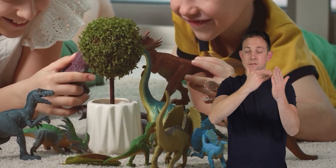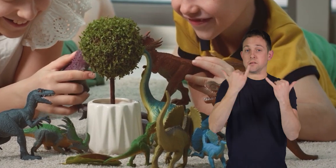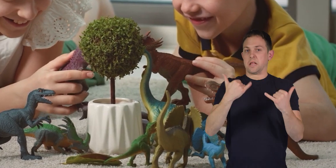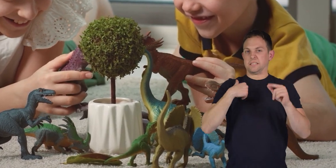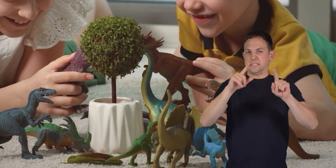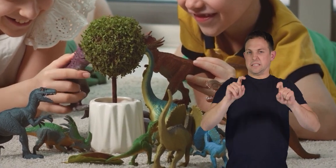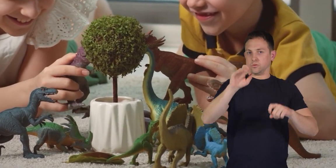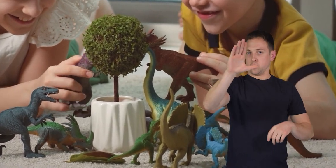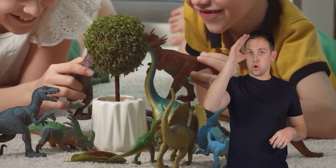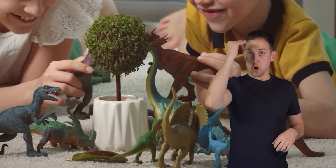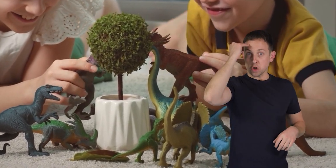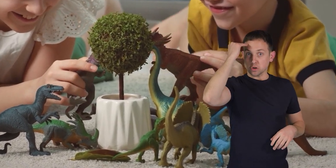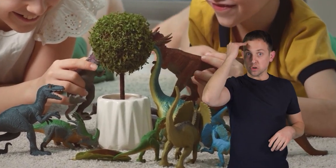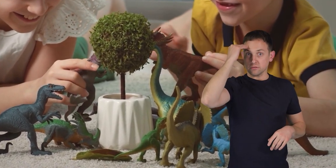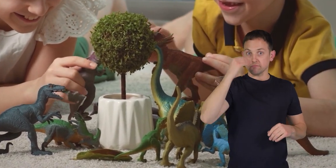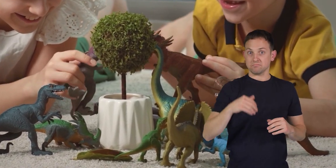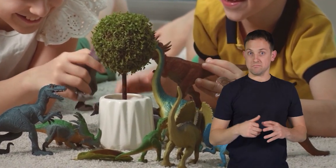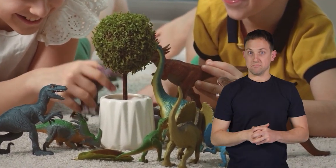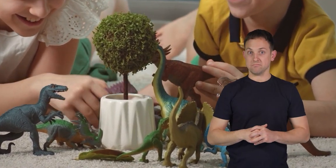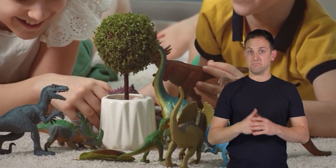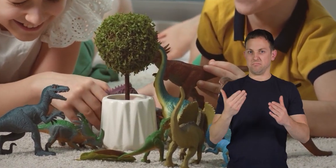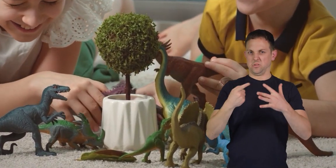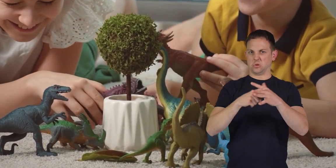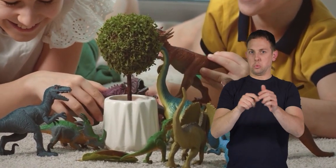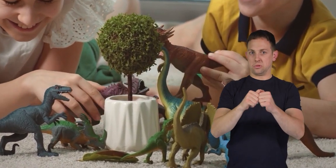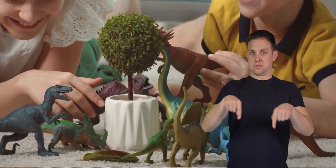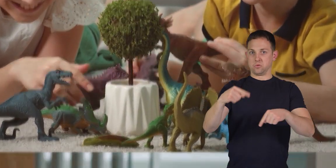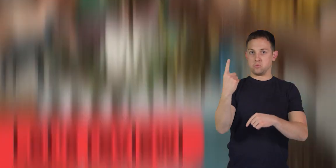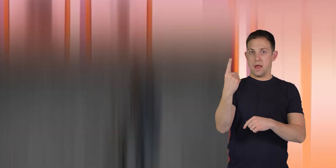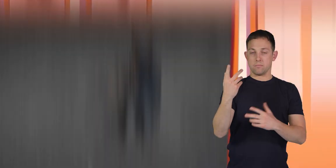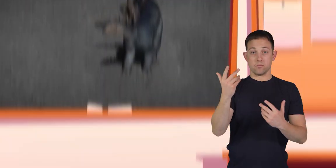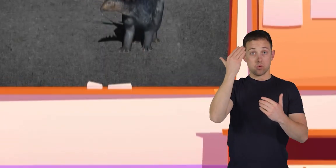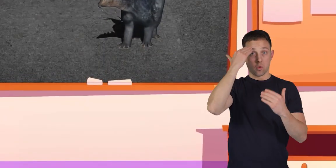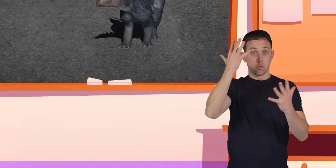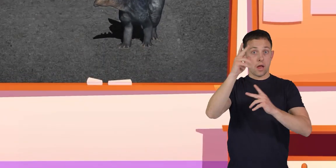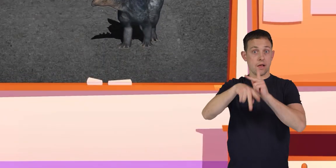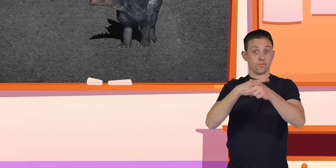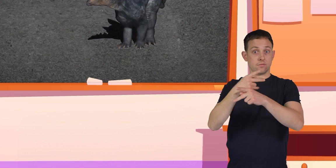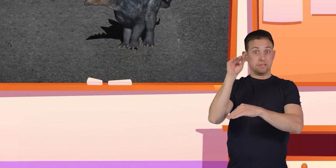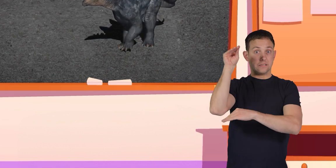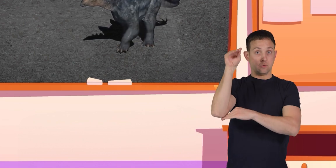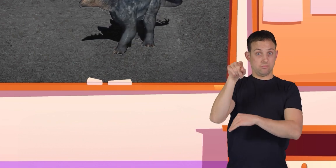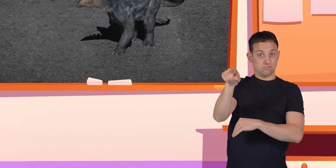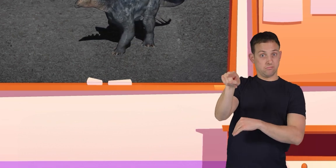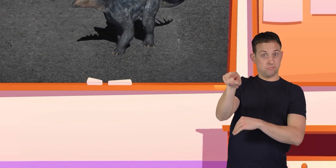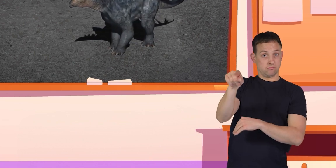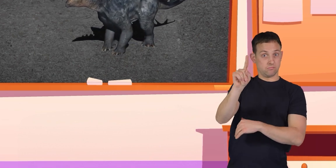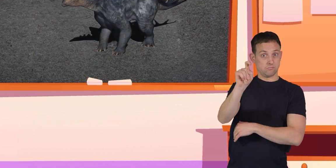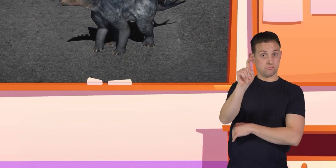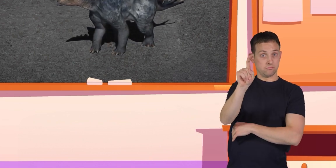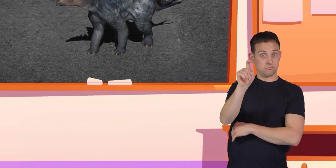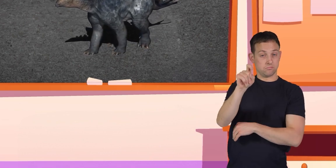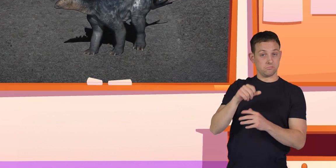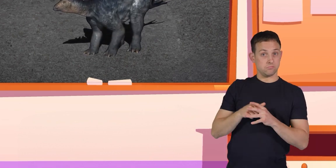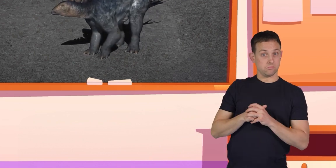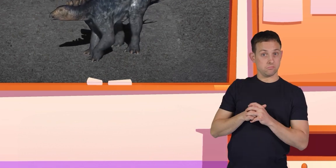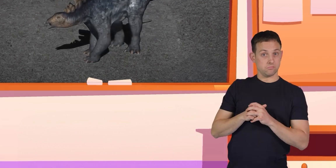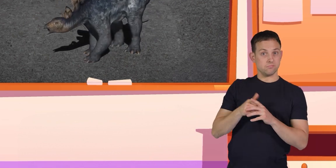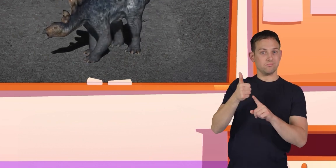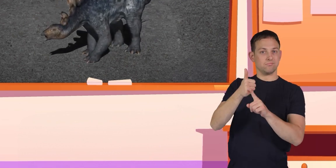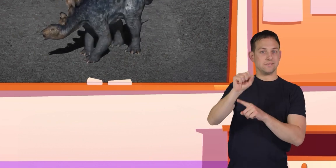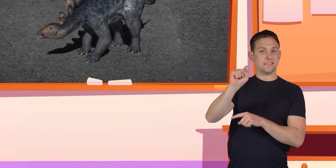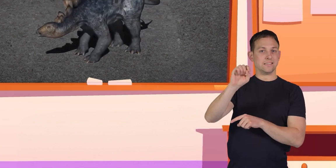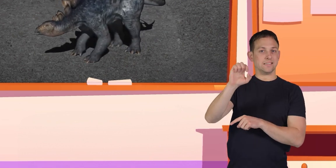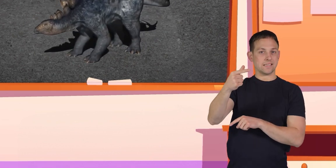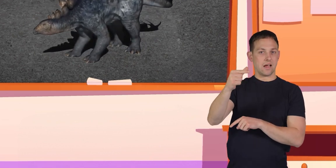are going to test your knowledge. Let's start with this one. Do you know what kind of a dinosaur this is? It